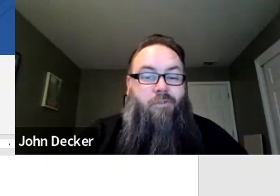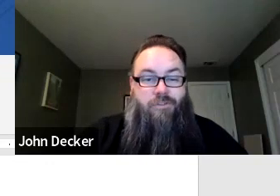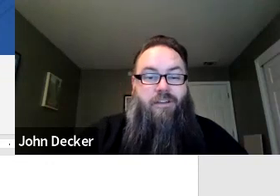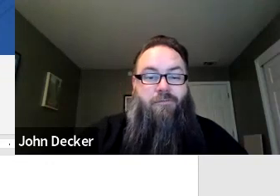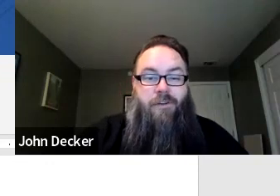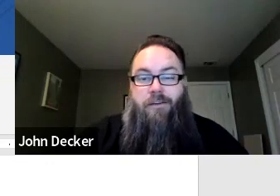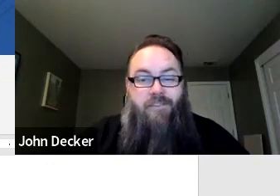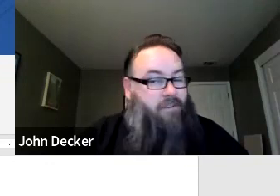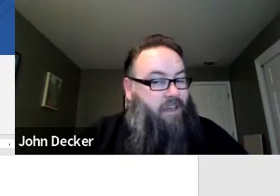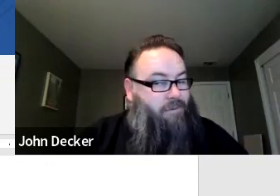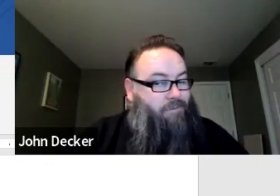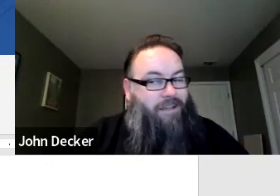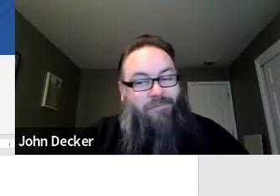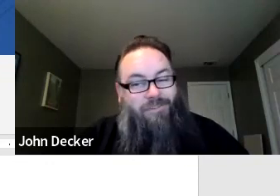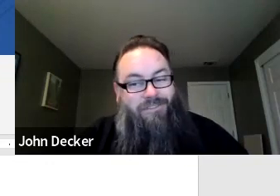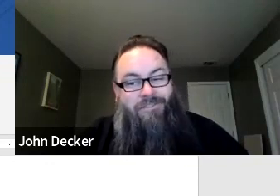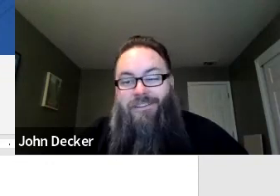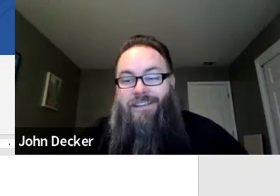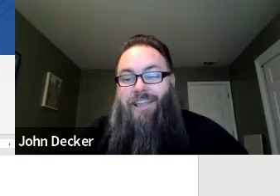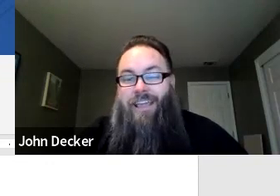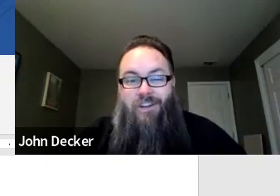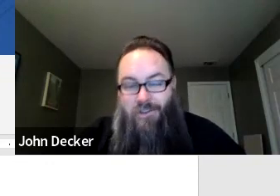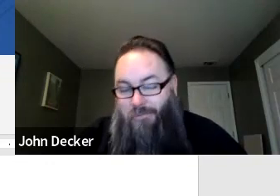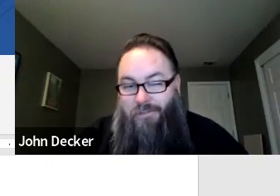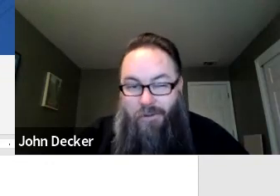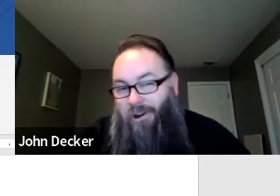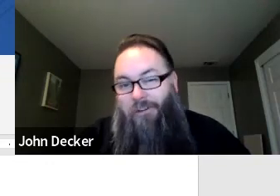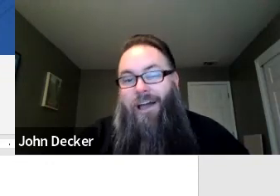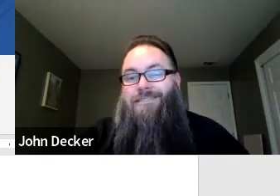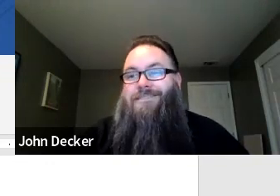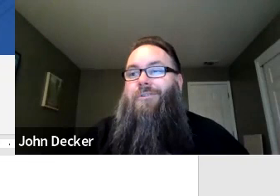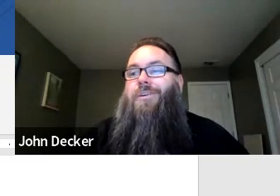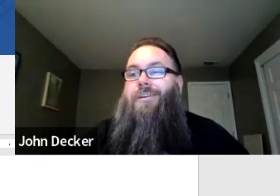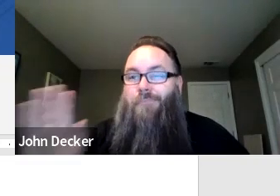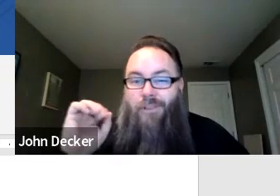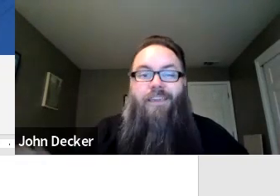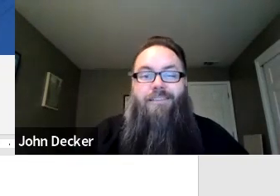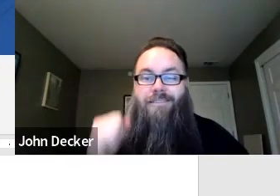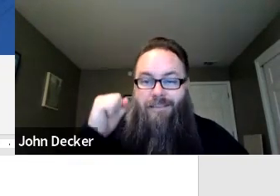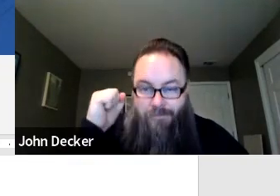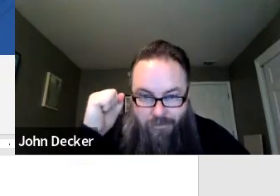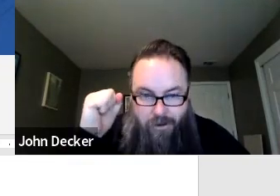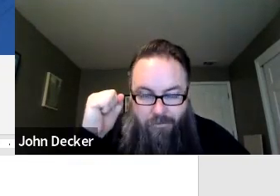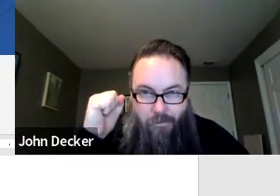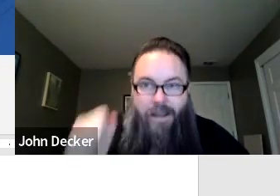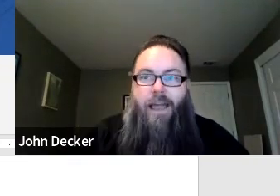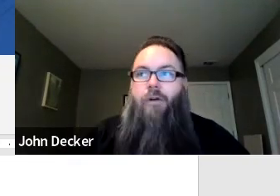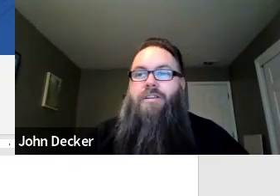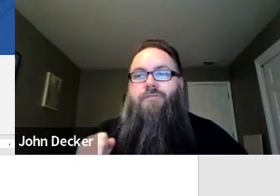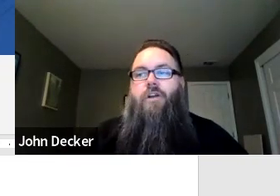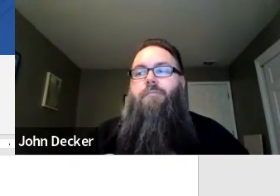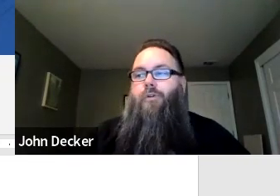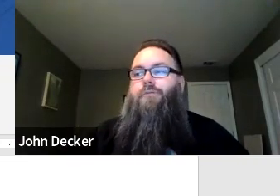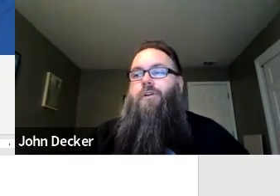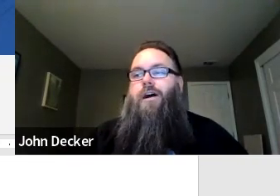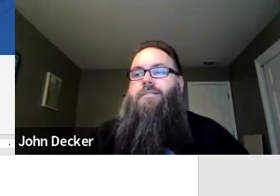just unmute yourself, because I've had people do that before too, and say, hey, John, you owe me a phone call back. So please, right now,